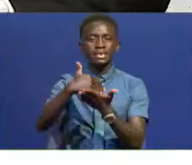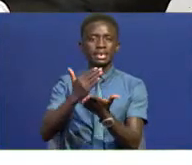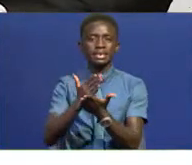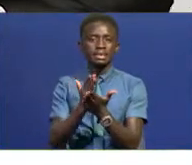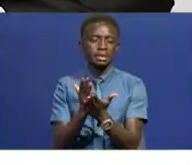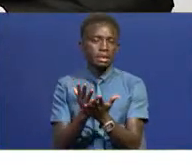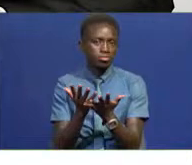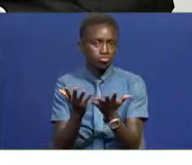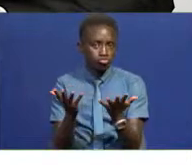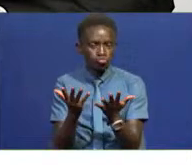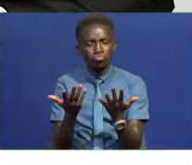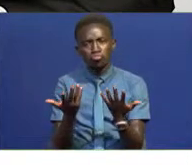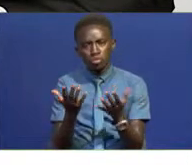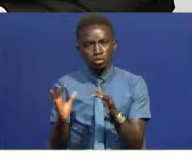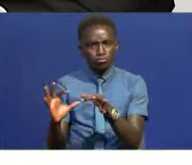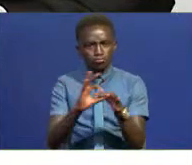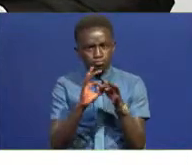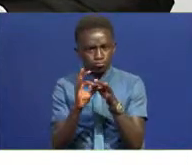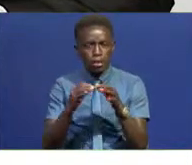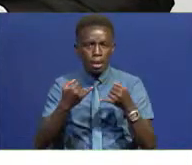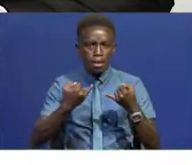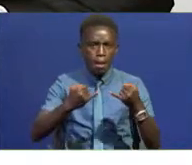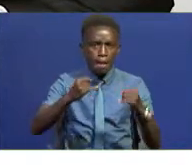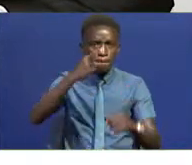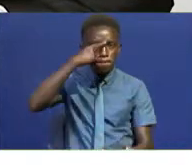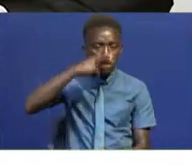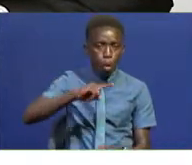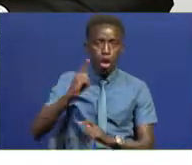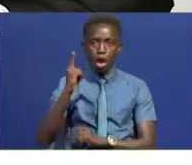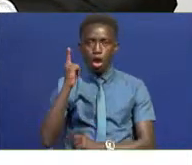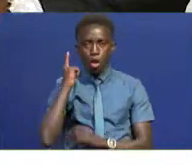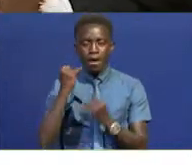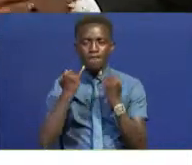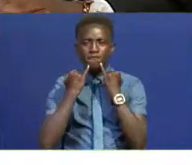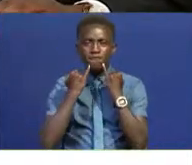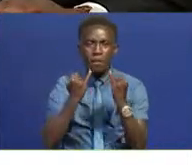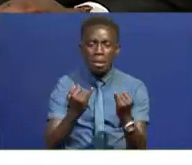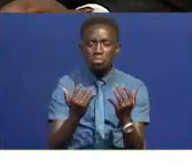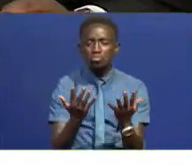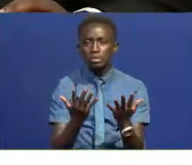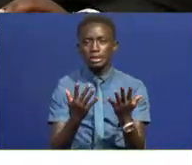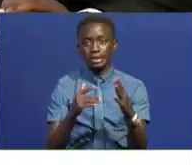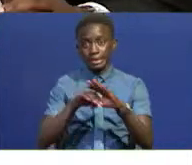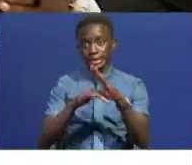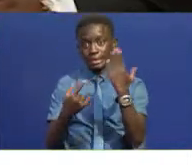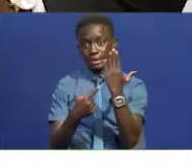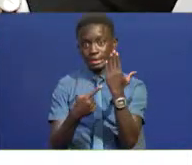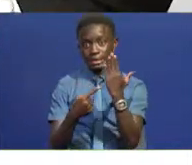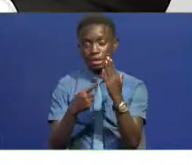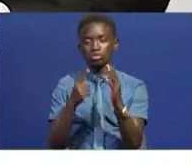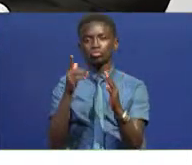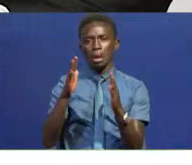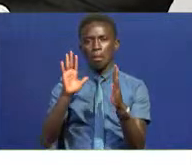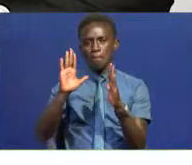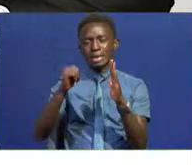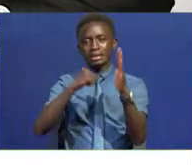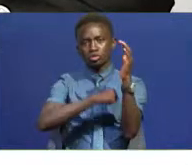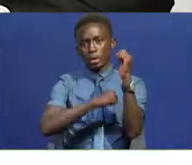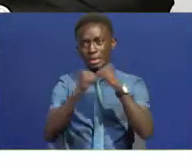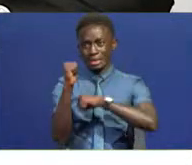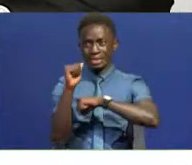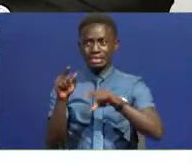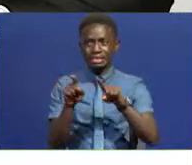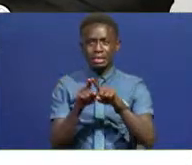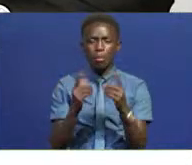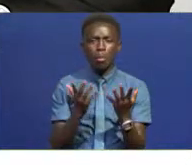of policies, laws and regulations for digital infrastructure. Speaking during the Digital Transformation and East Africa